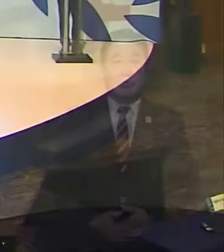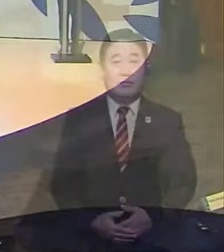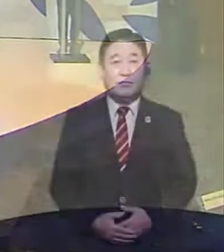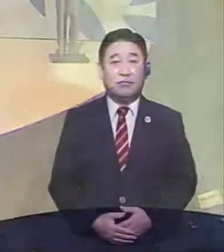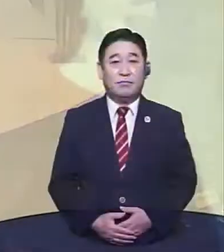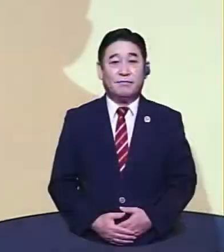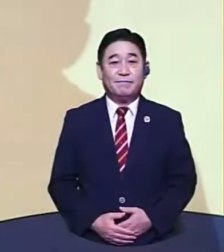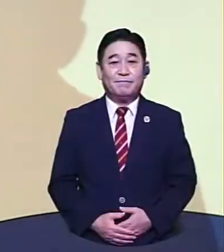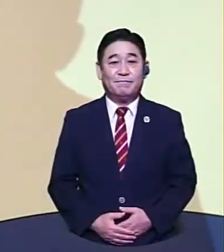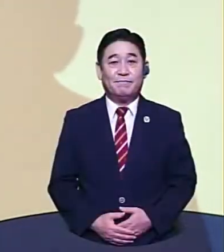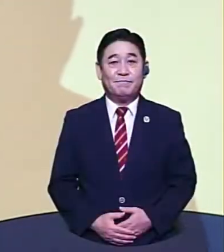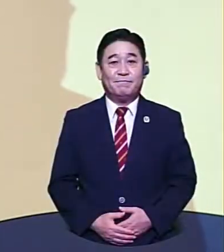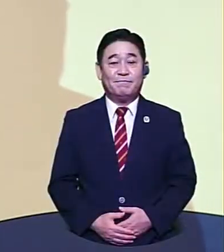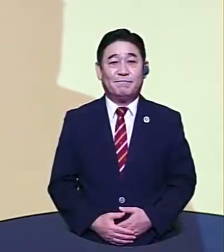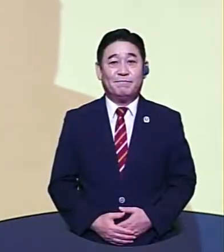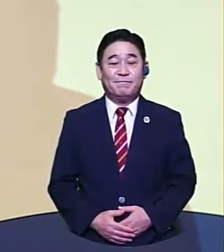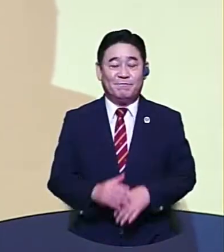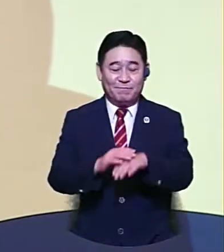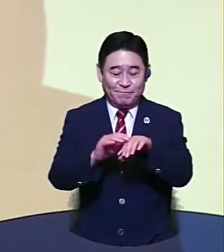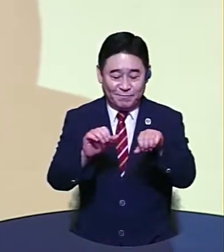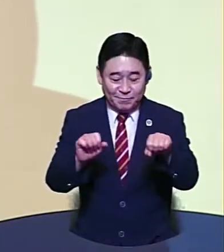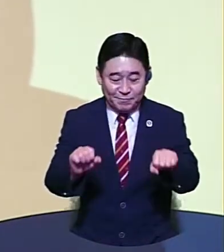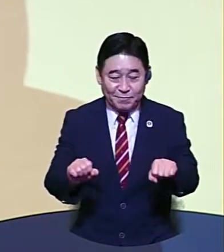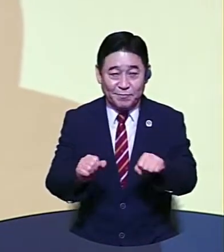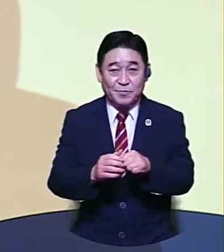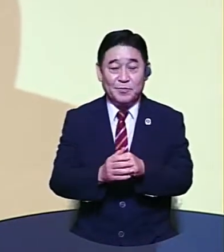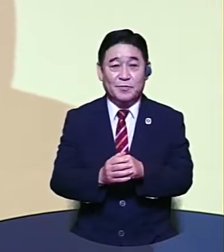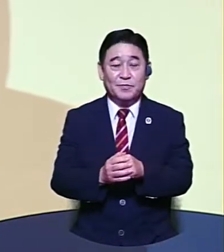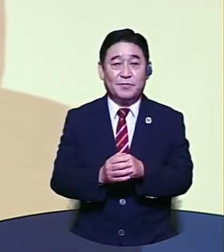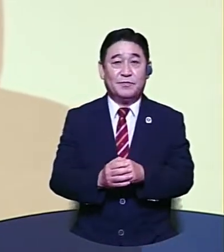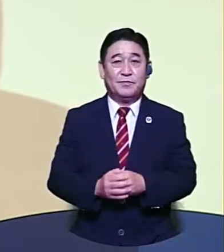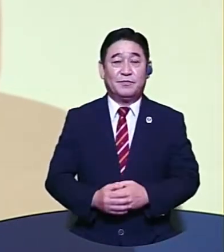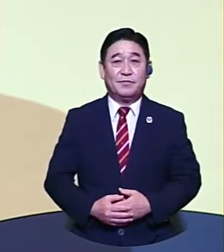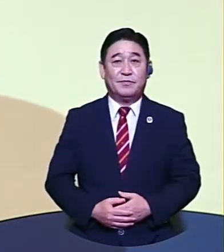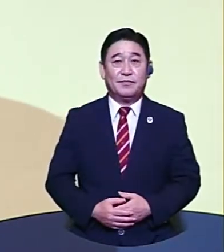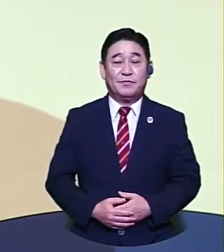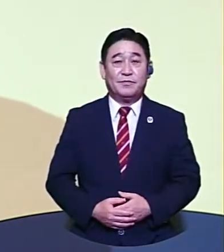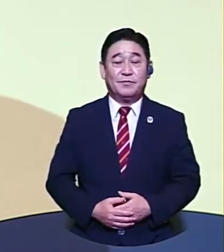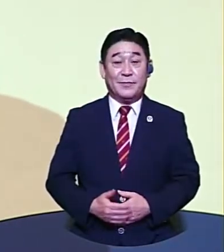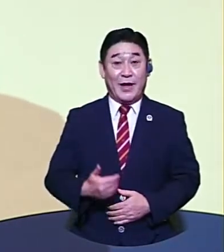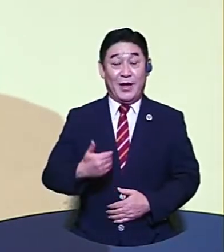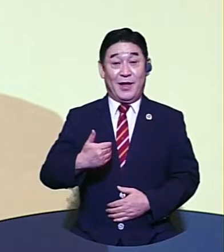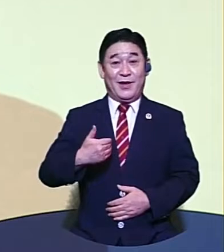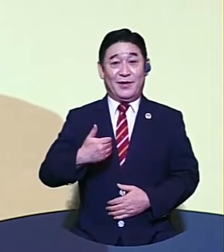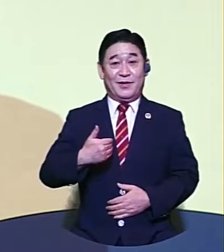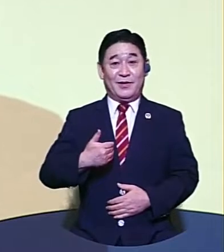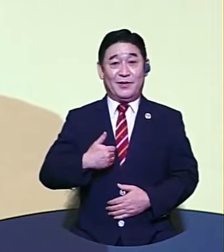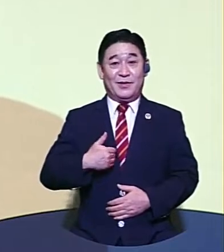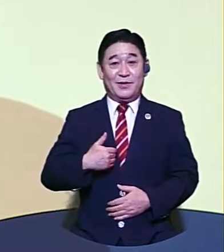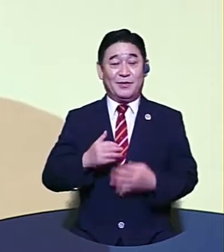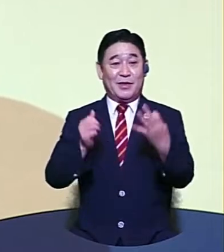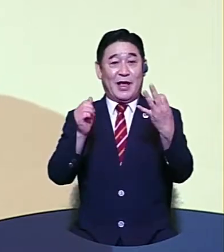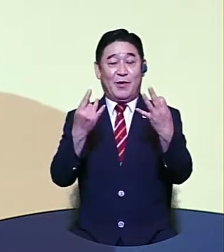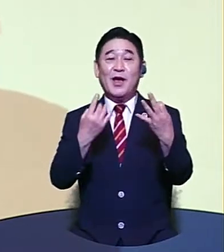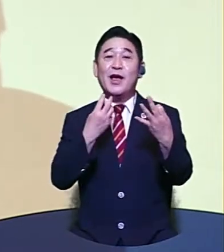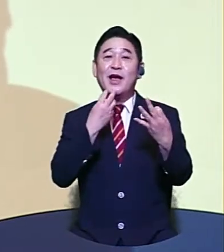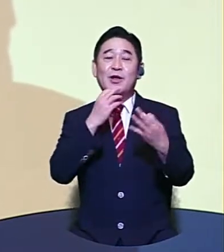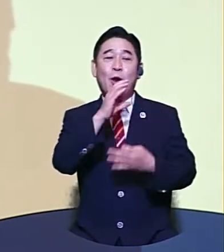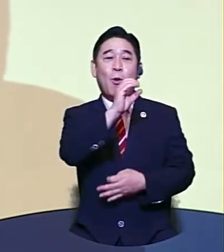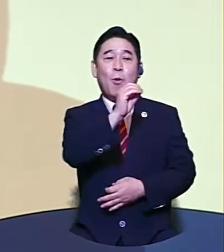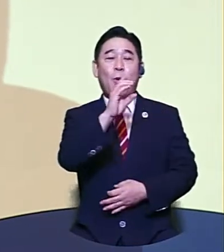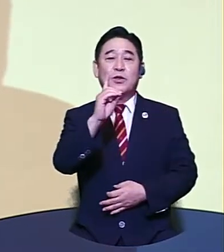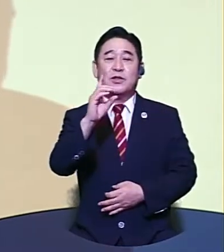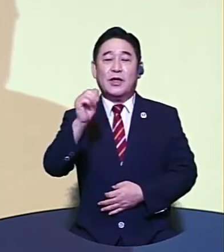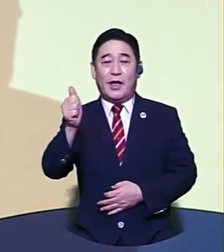Good evening. Thank you for inviting me to speak at this conference about this